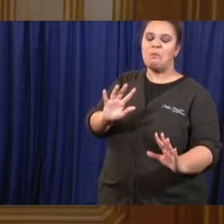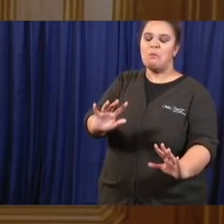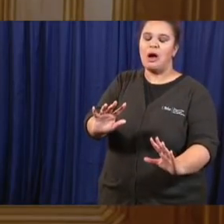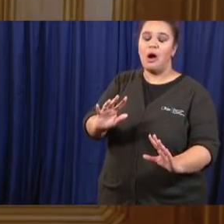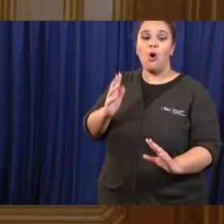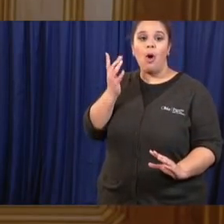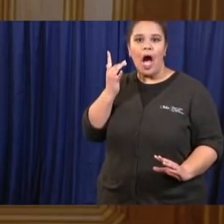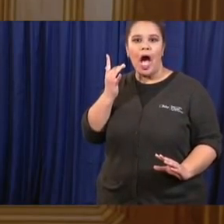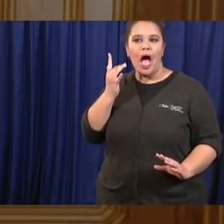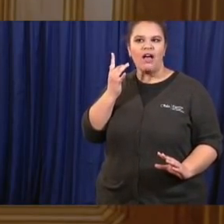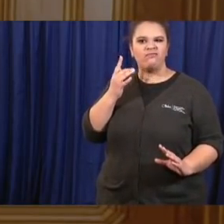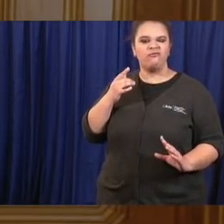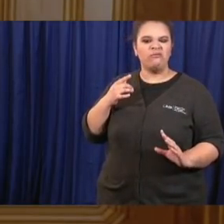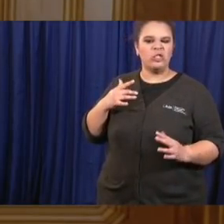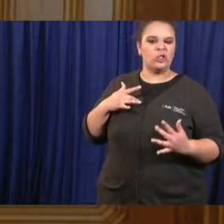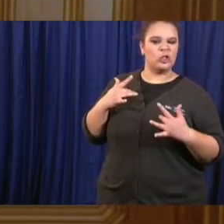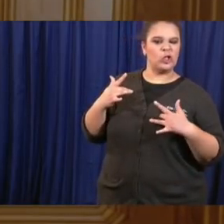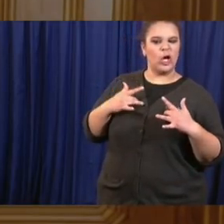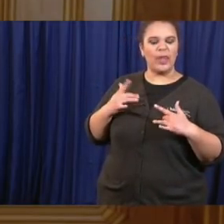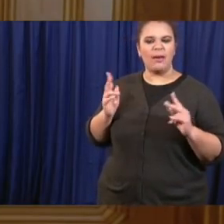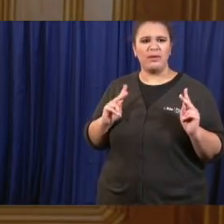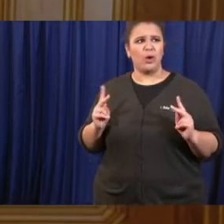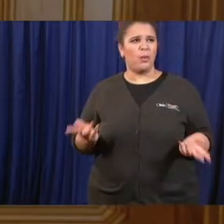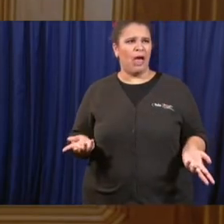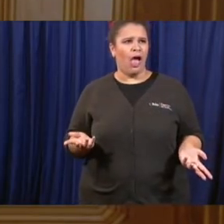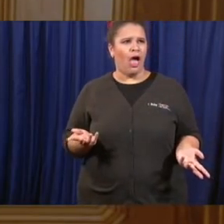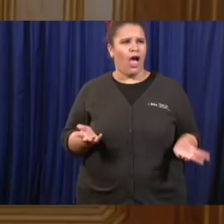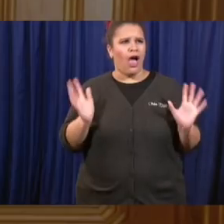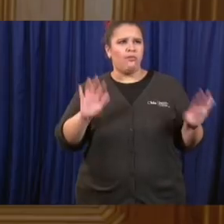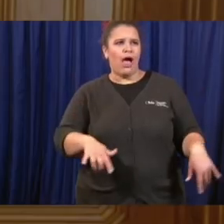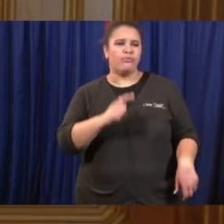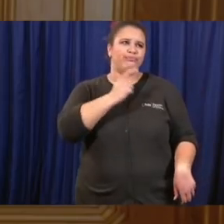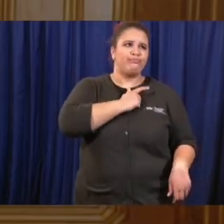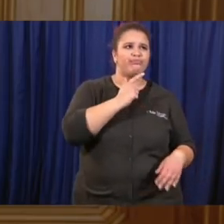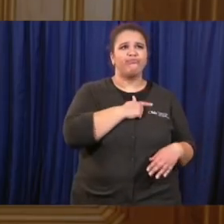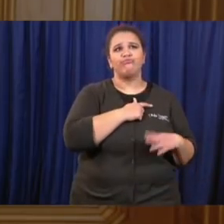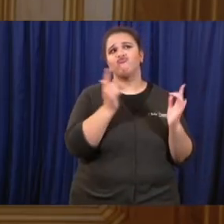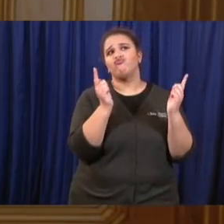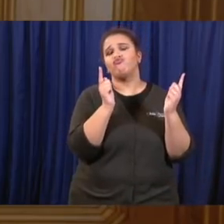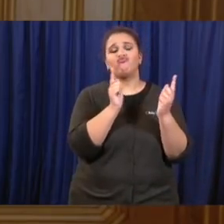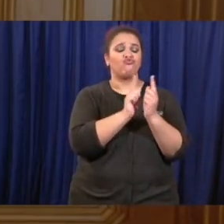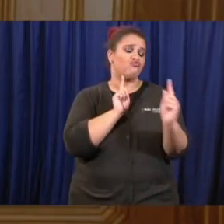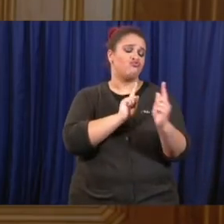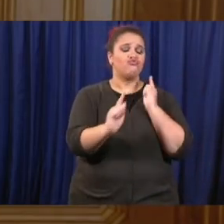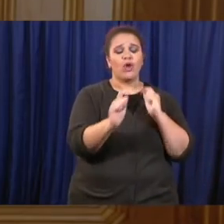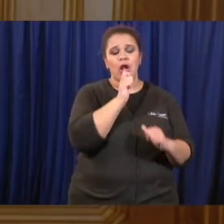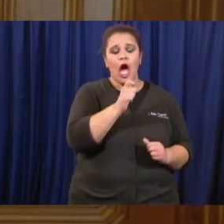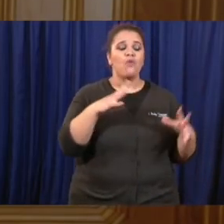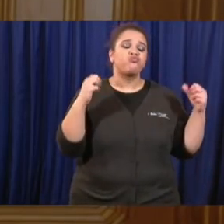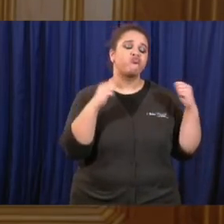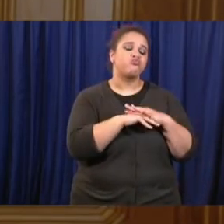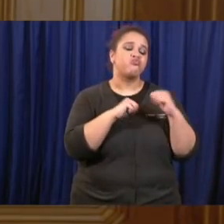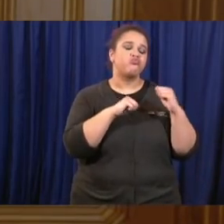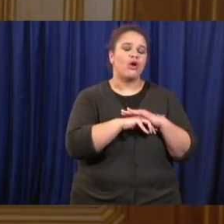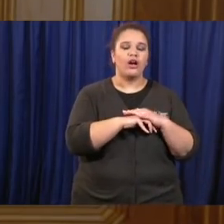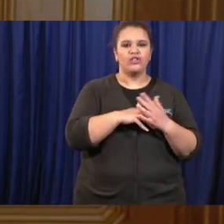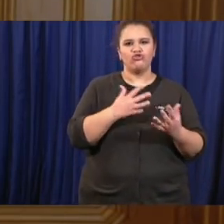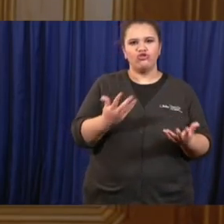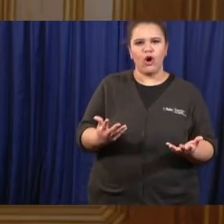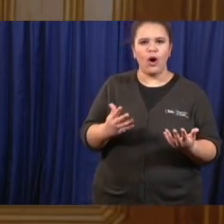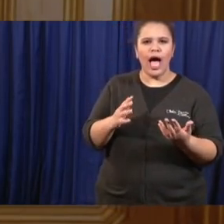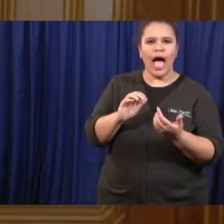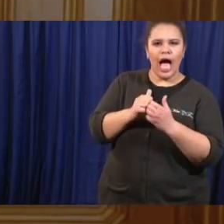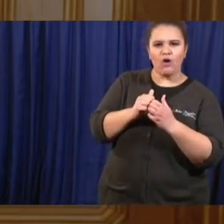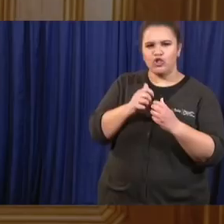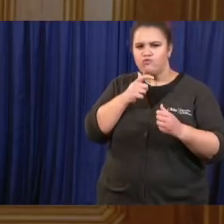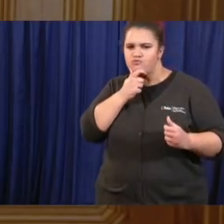social distancing, going out, that kind of thing. How do you weigh these factors in what you share? Well,